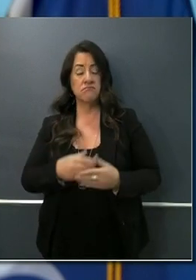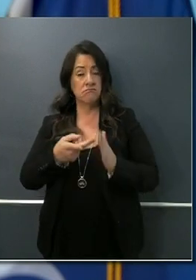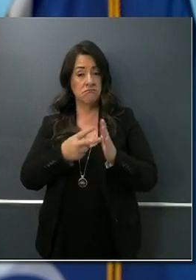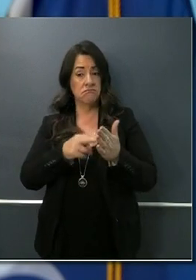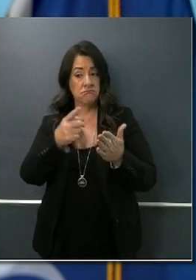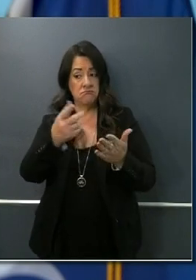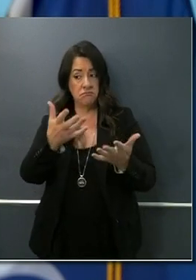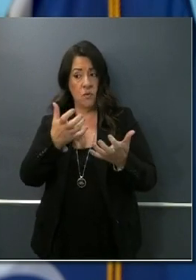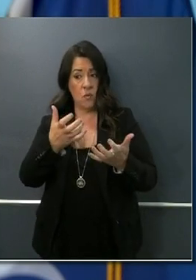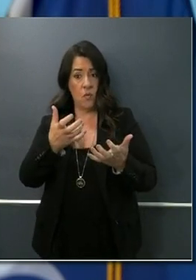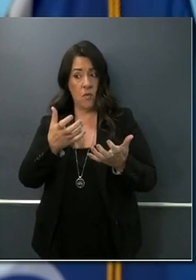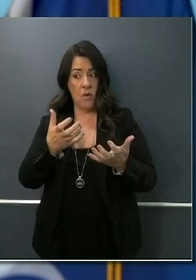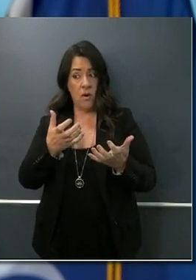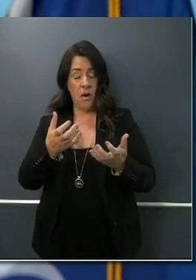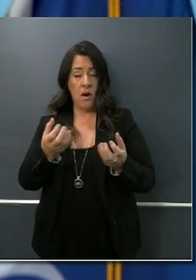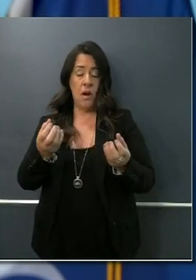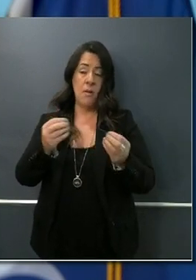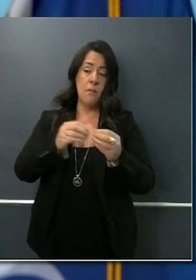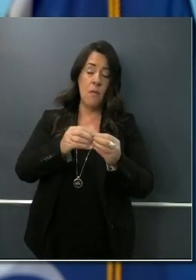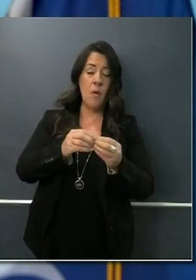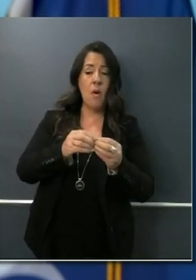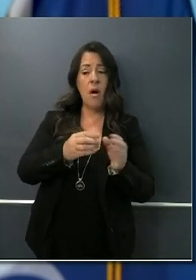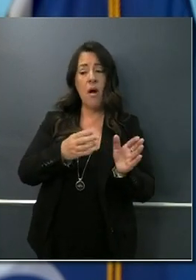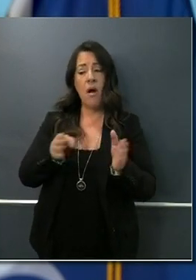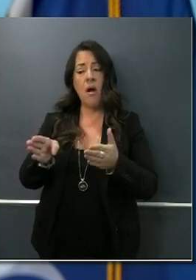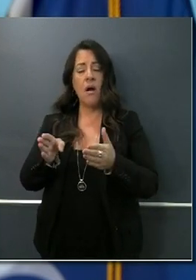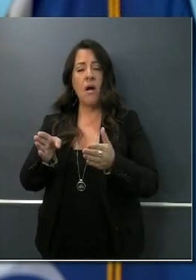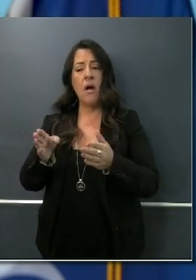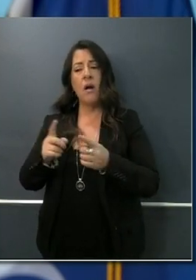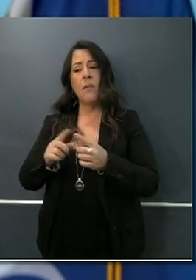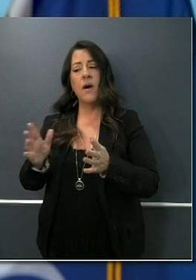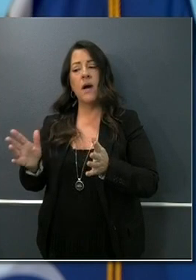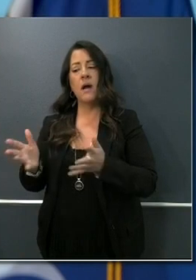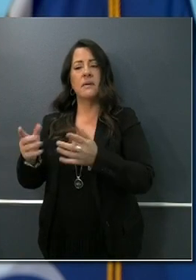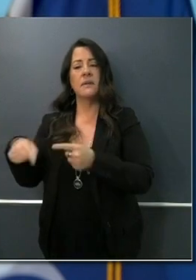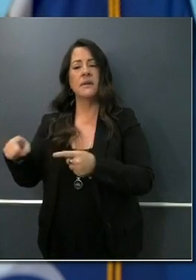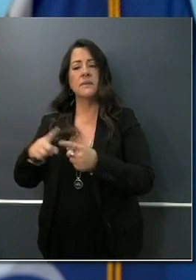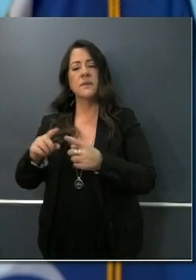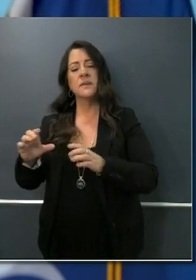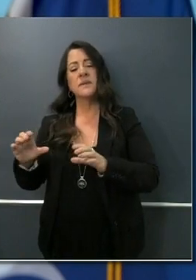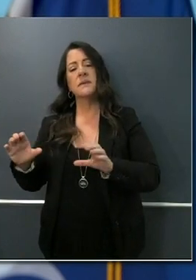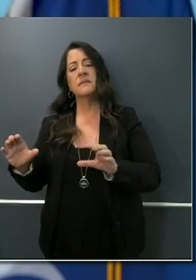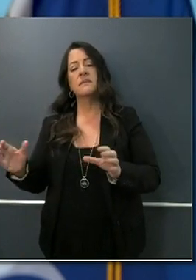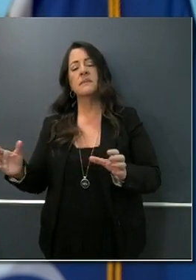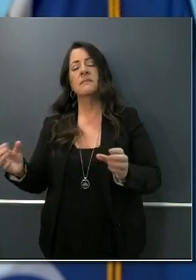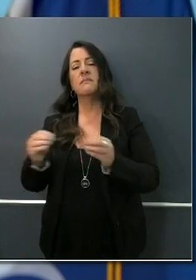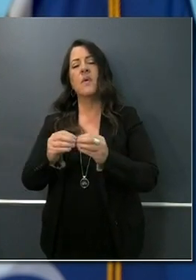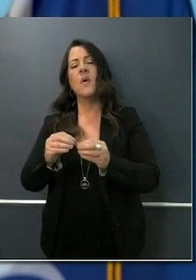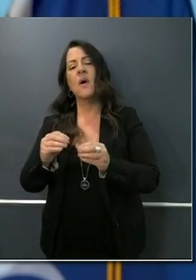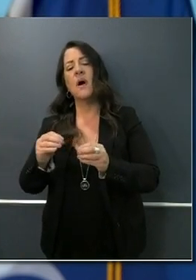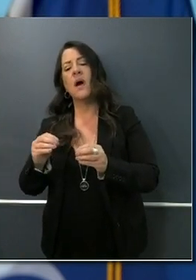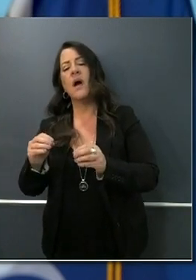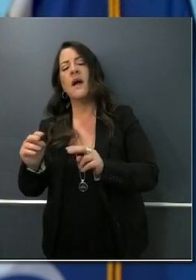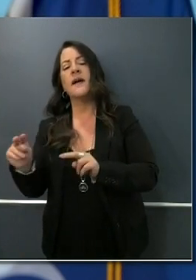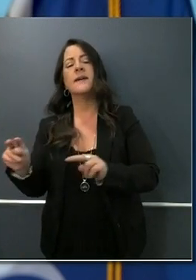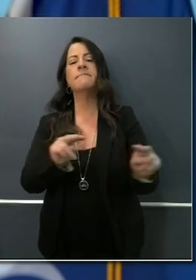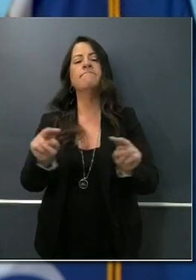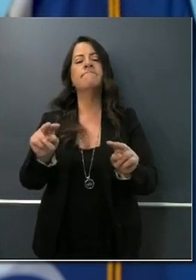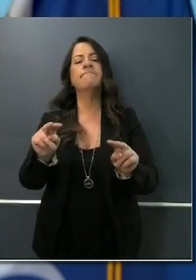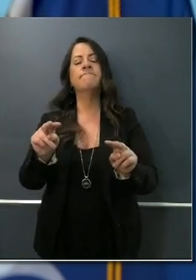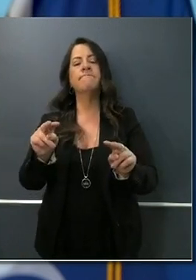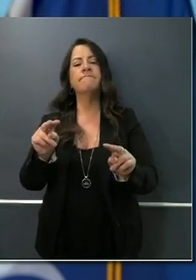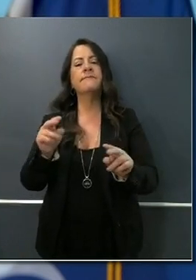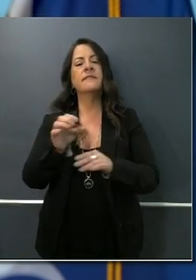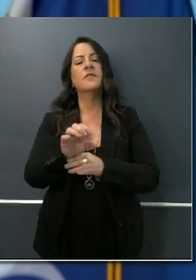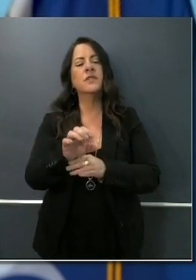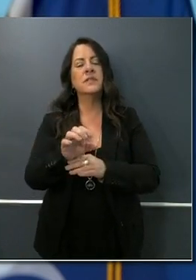you're wanting to take a step more towards that, or is the goal still education about social distancing guidelines